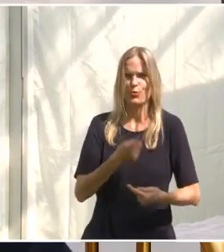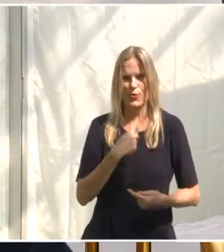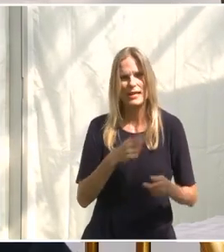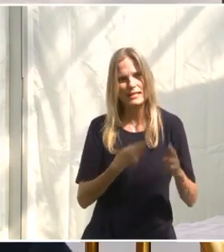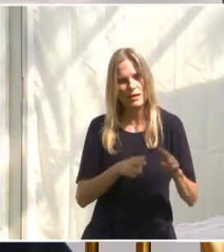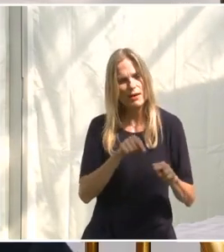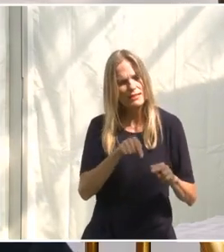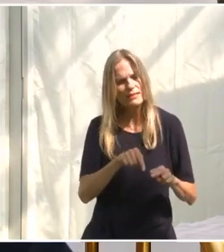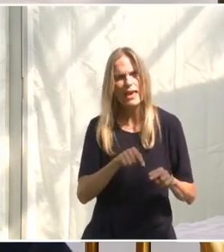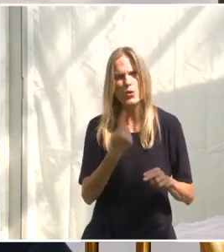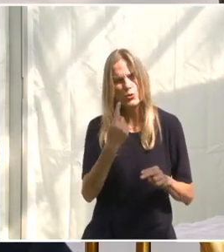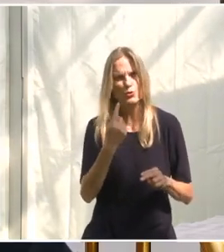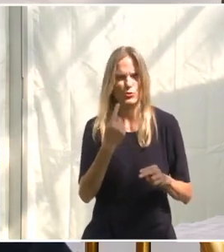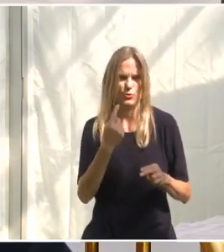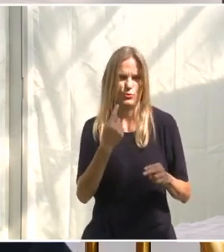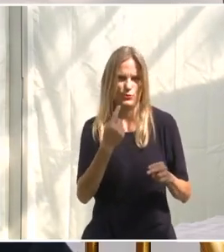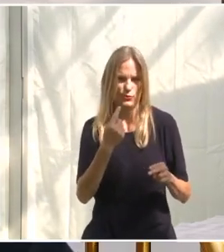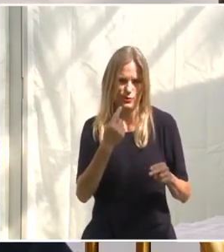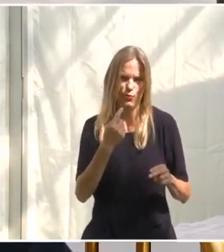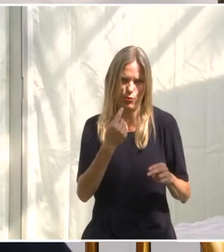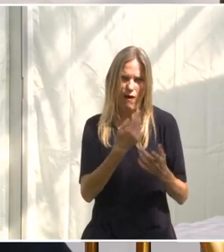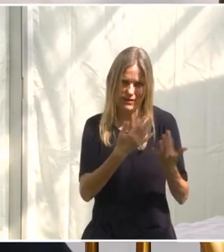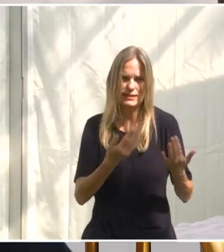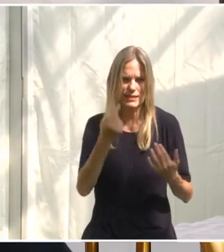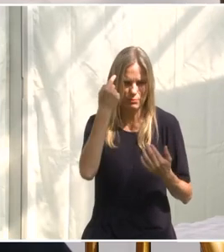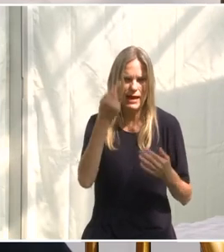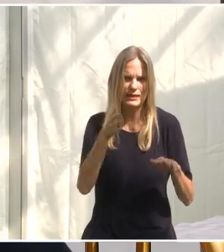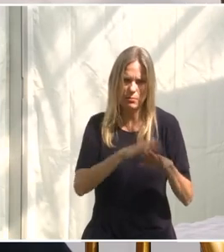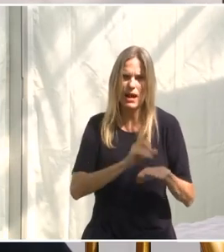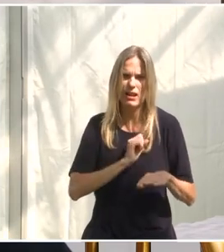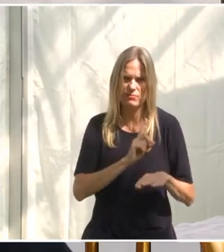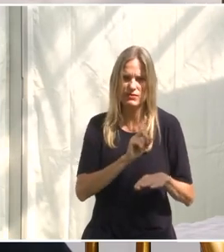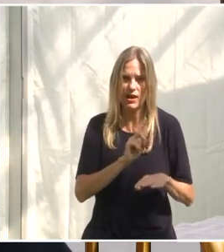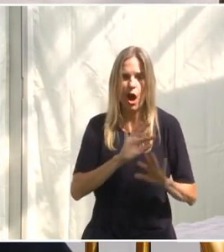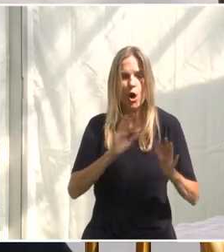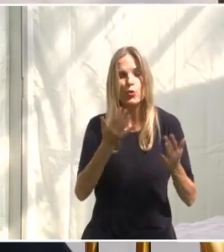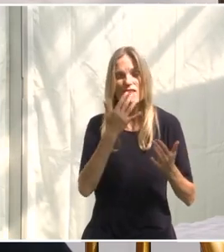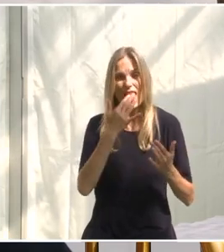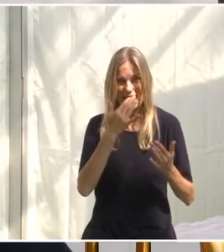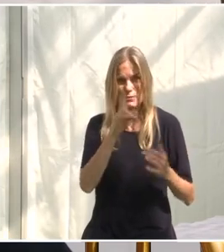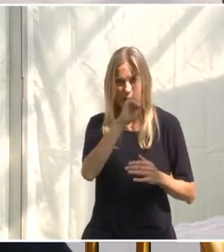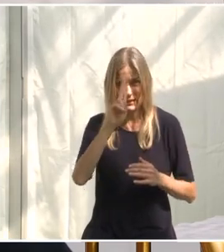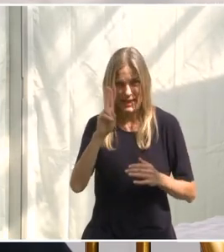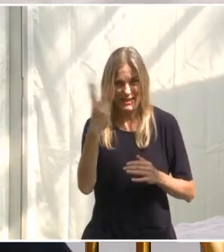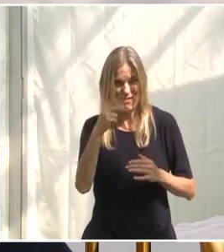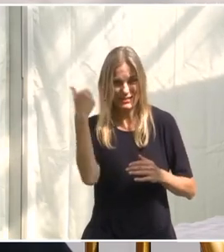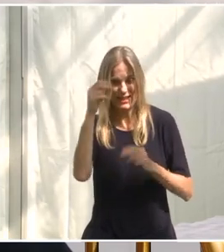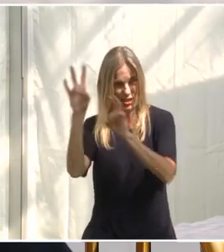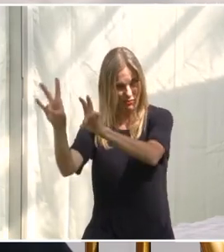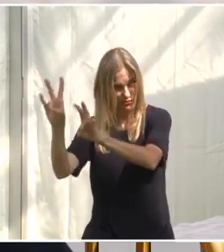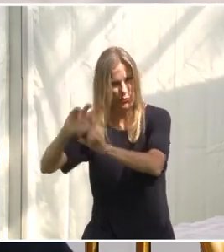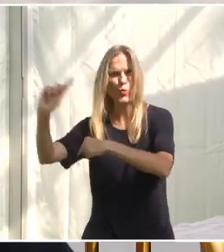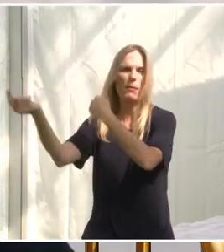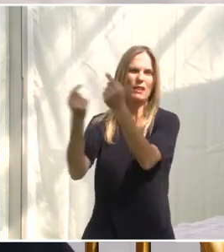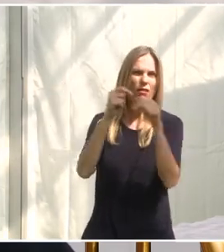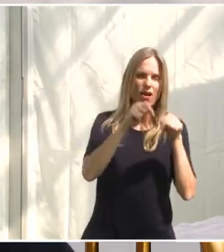know, accommodate everyone who comes from Estonia, from abroad to Estonia after 20 years abroad,